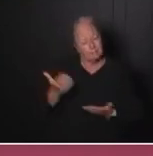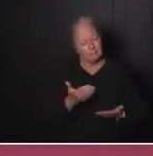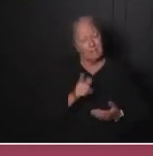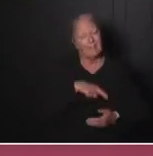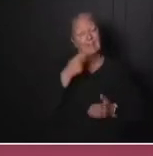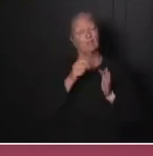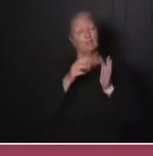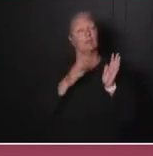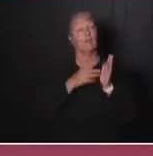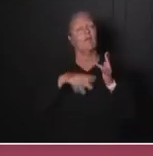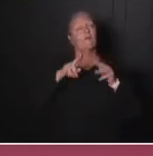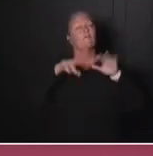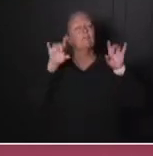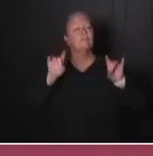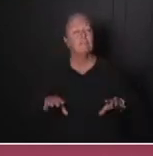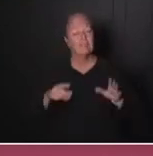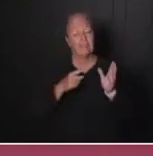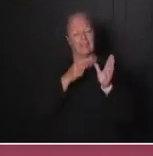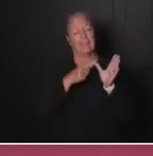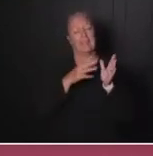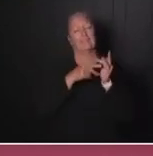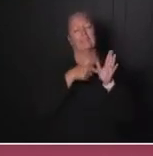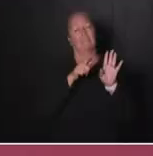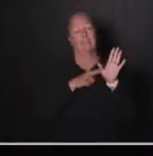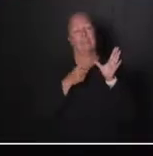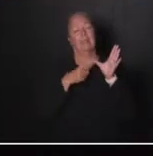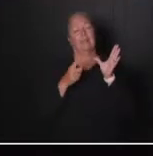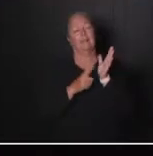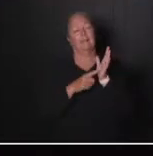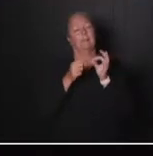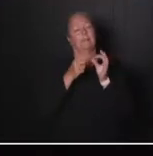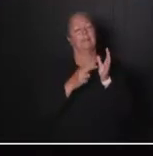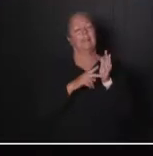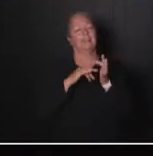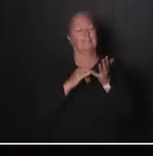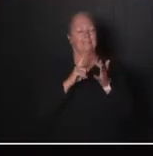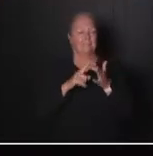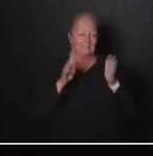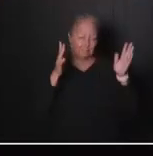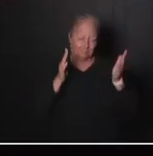Prime Minister of Australia, Anthony Albanese.